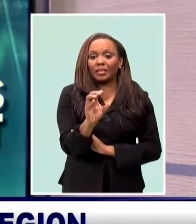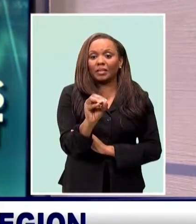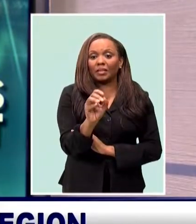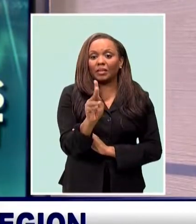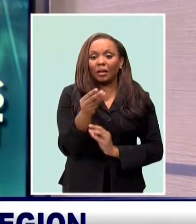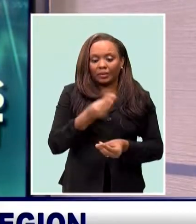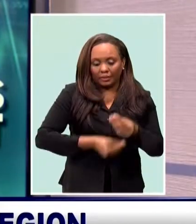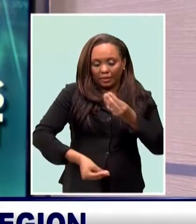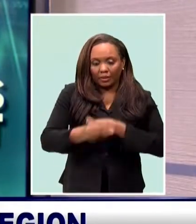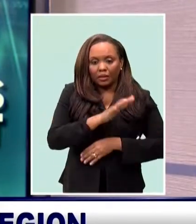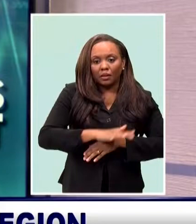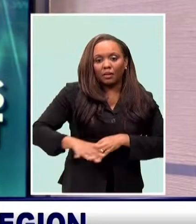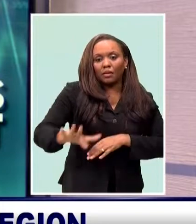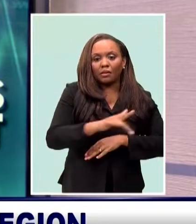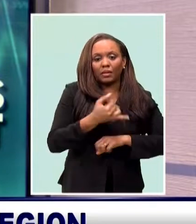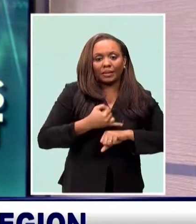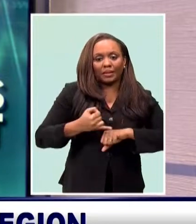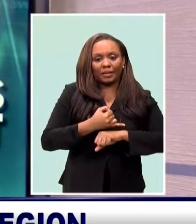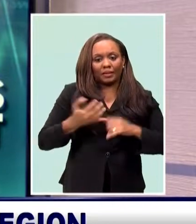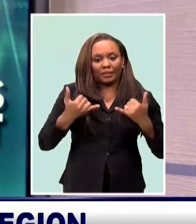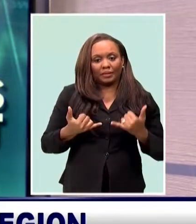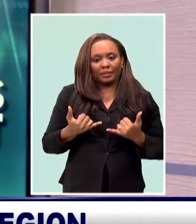selected exchanges across our region.